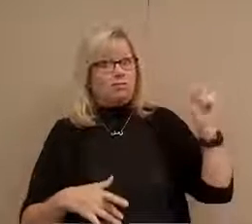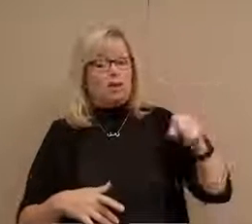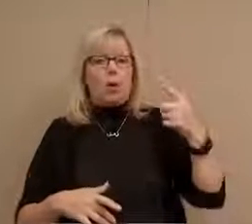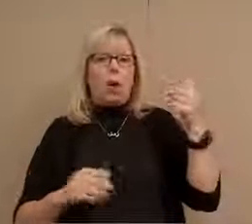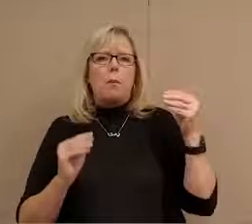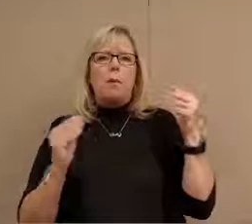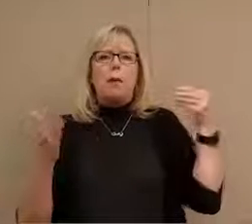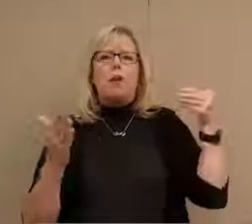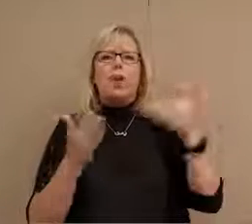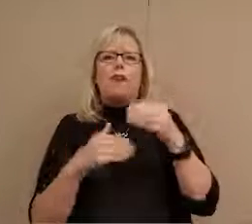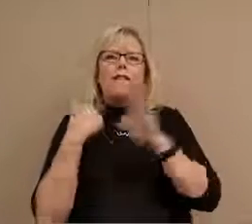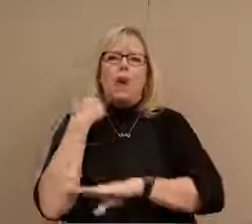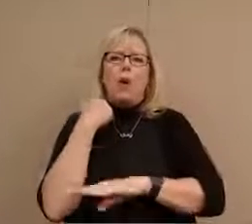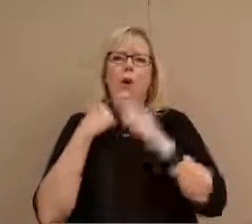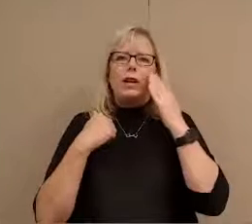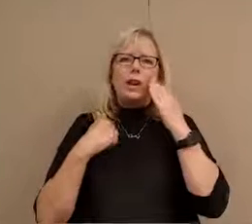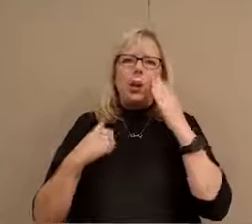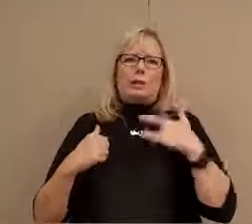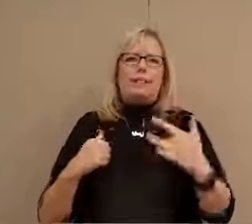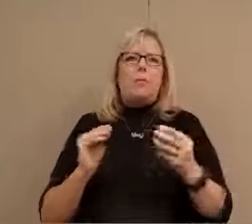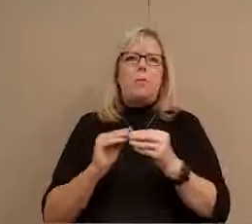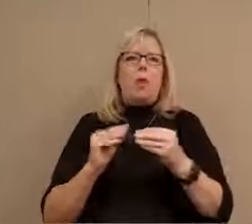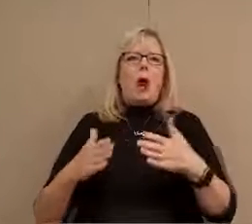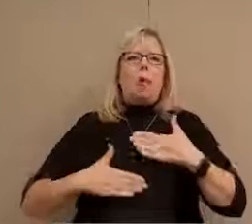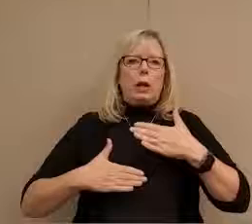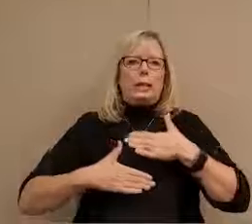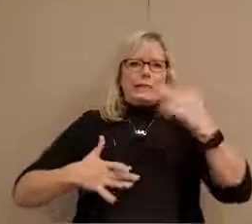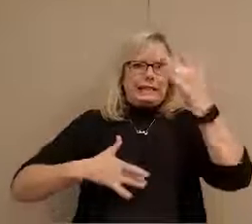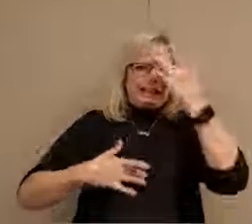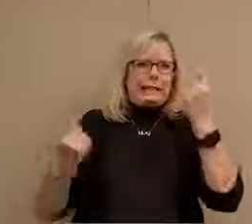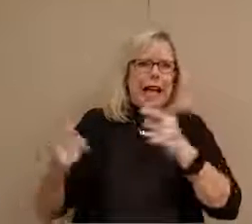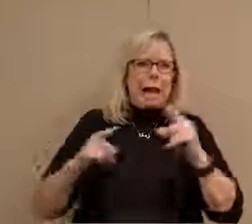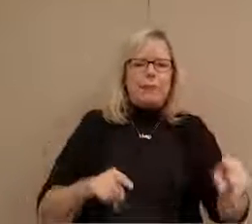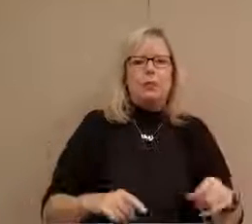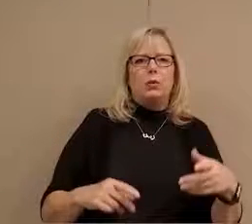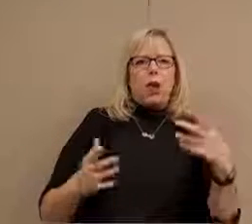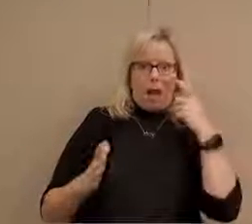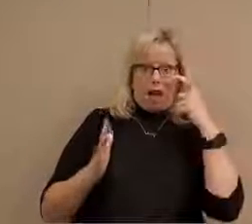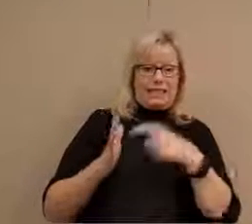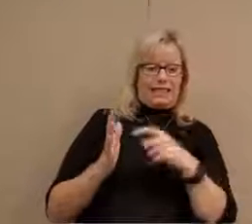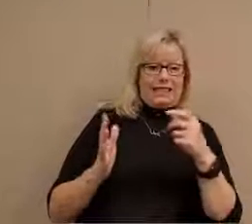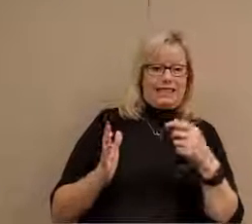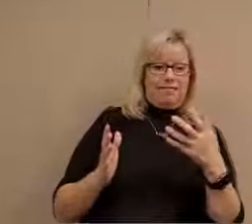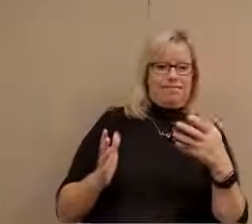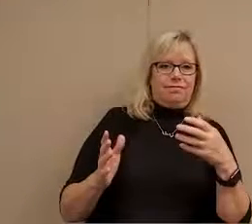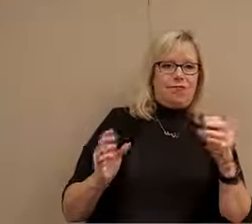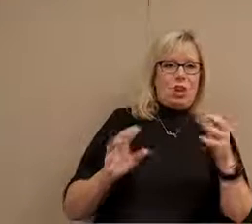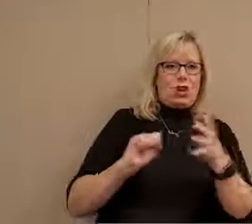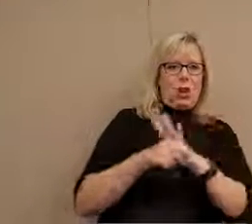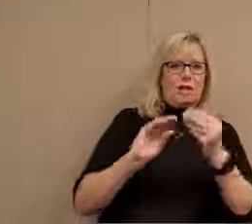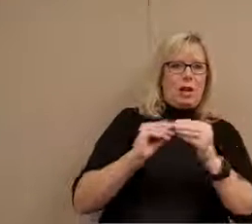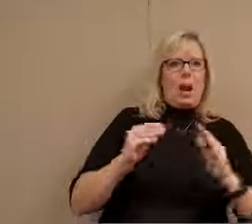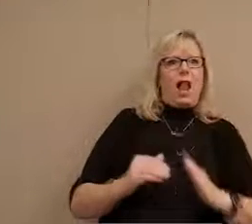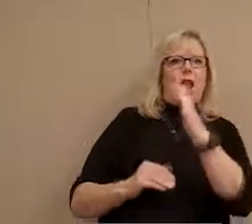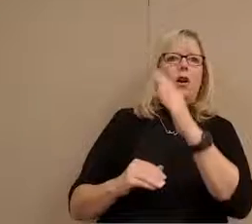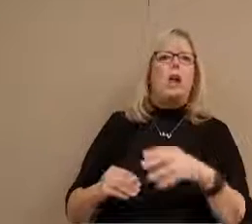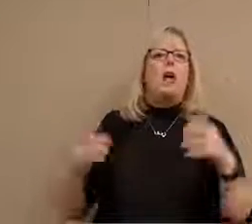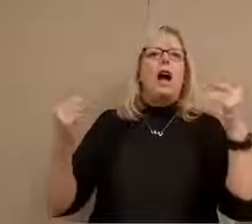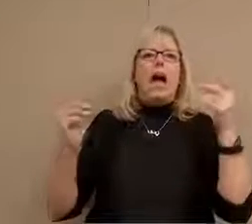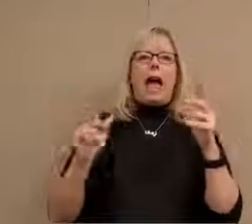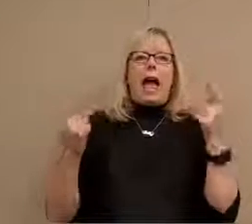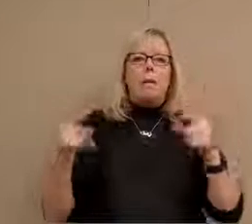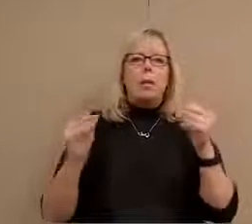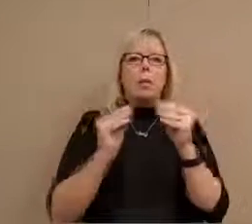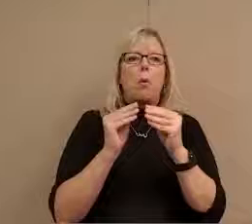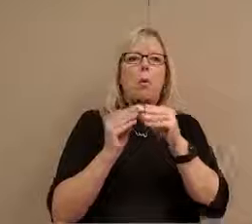move into fall, we know the incidence of respiratory illness will increase. We're obviously seeing the COVID numbers go up. We've heard that there's more RSV right now,